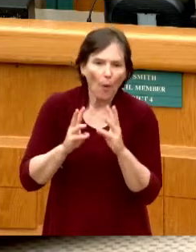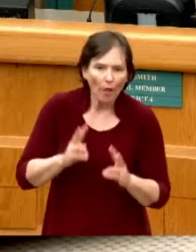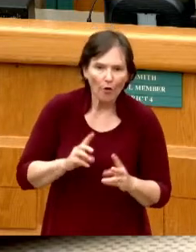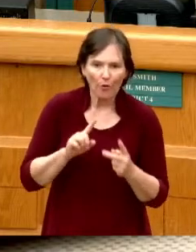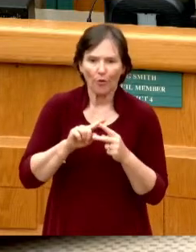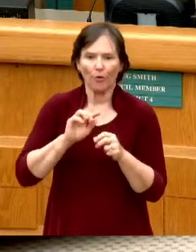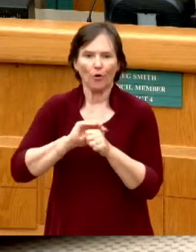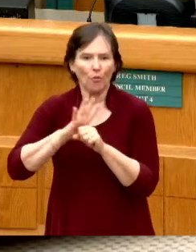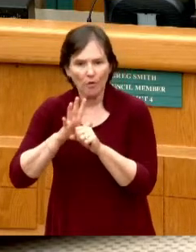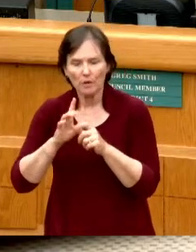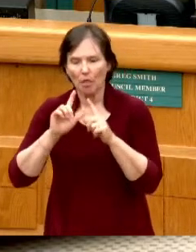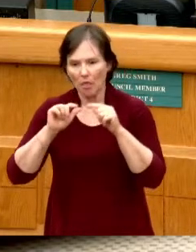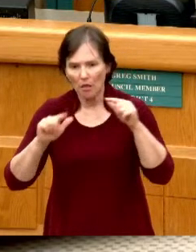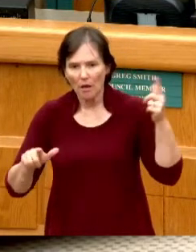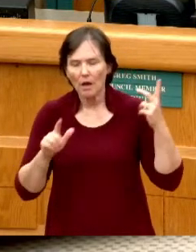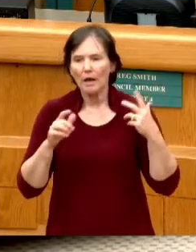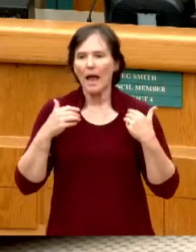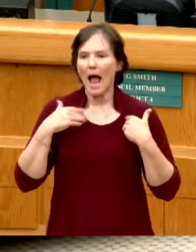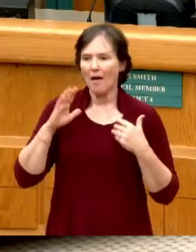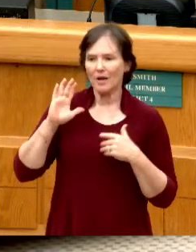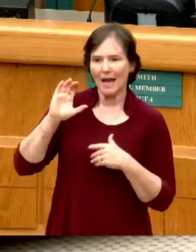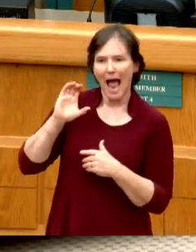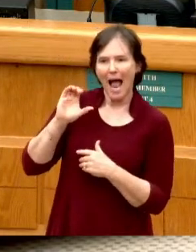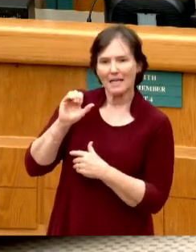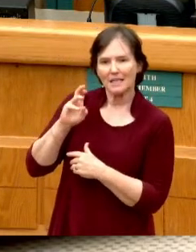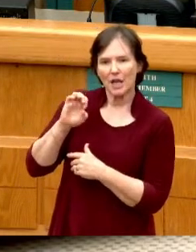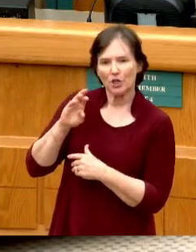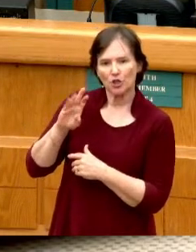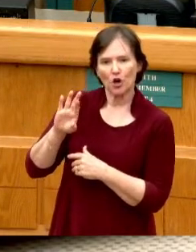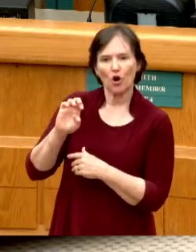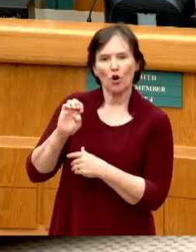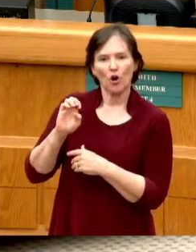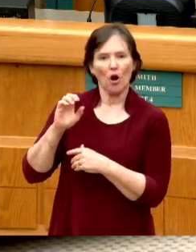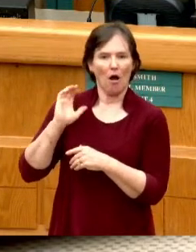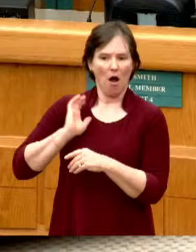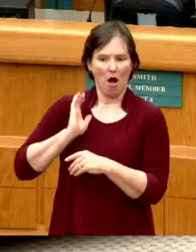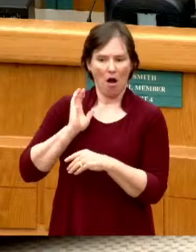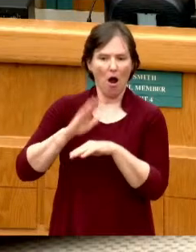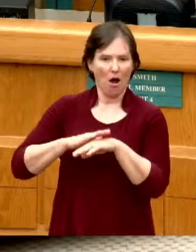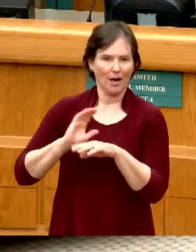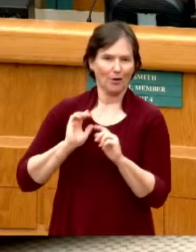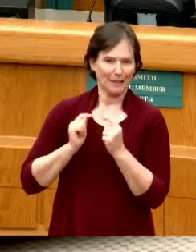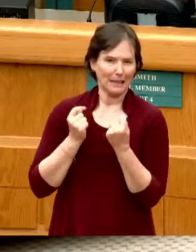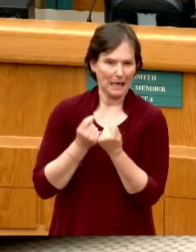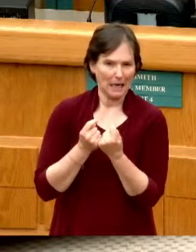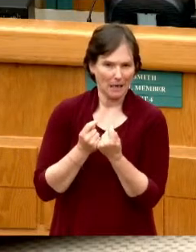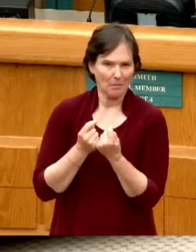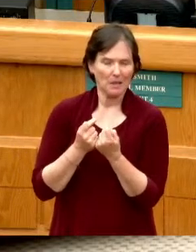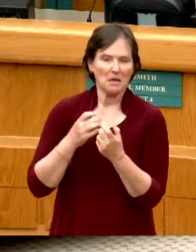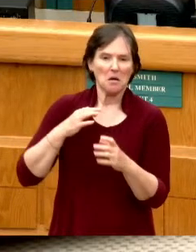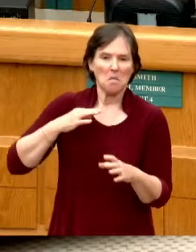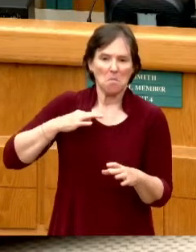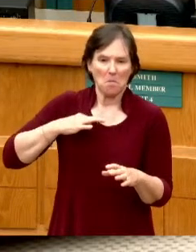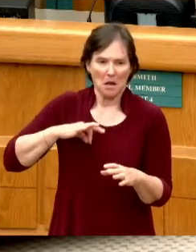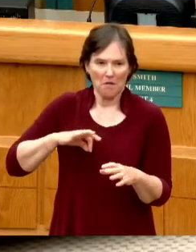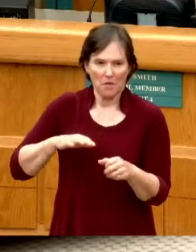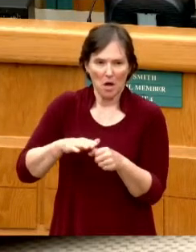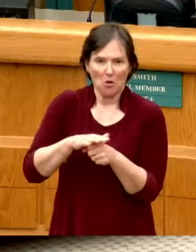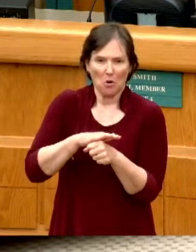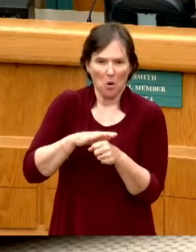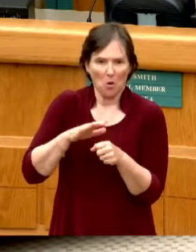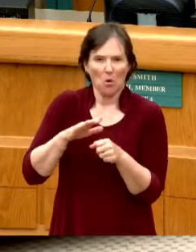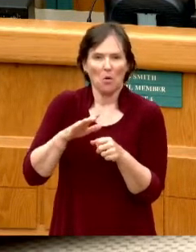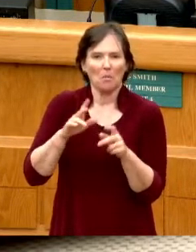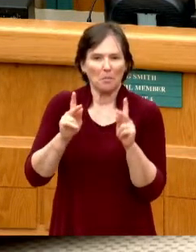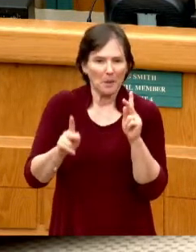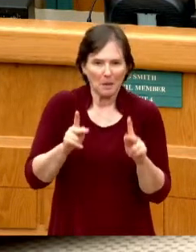only benefited our city county public health, but it's paid great dividends to the citizens of